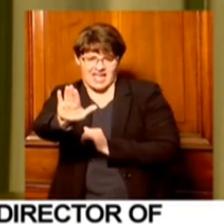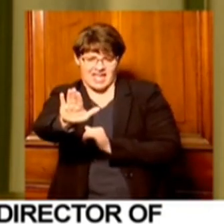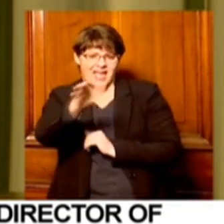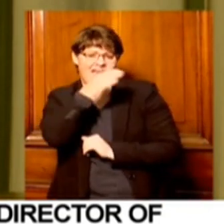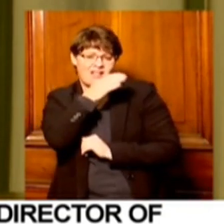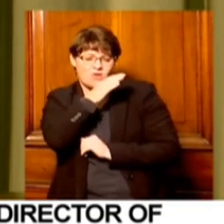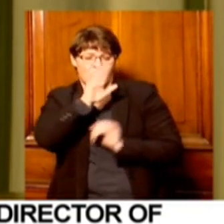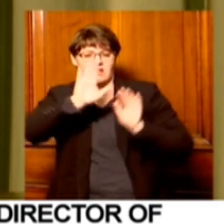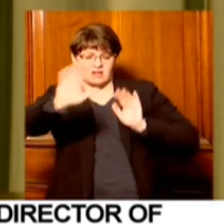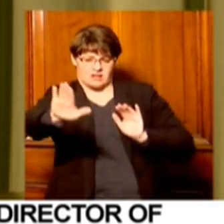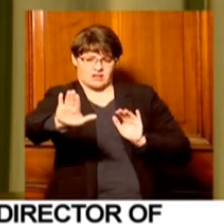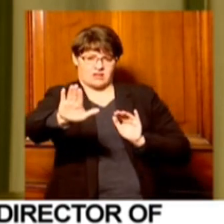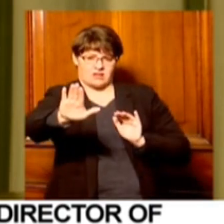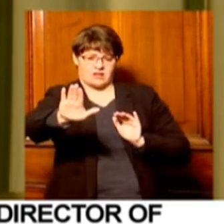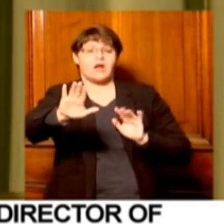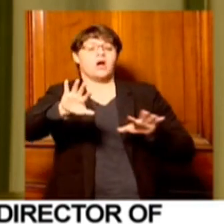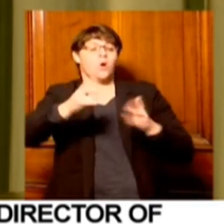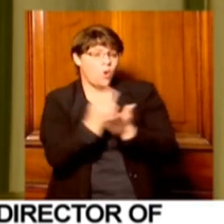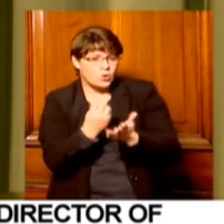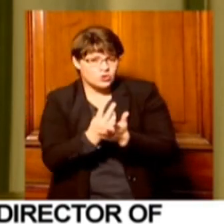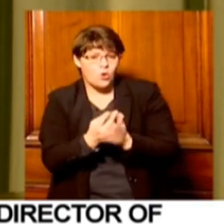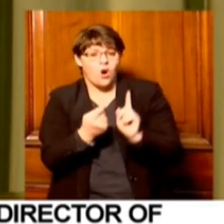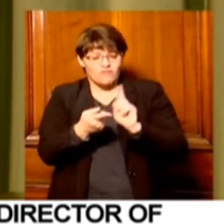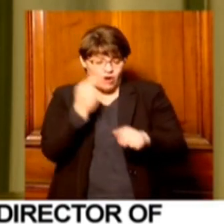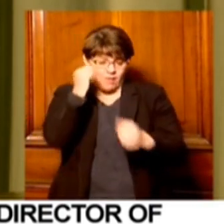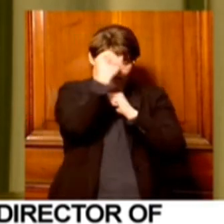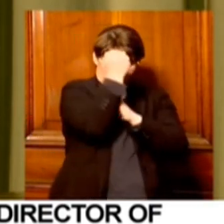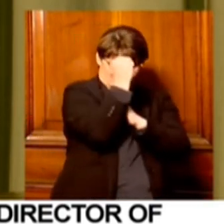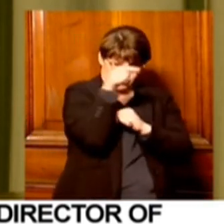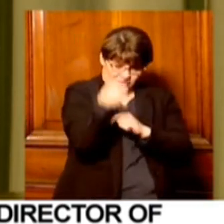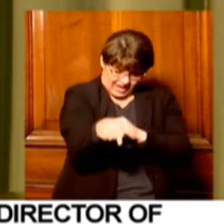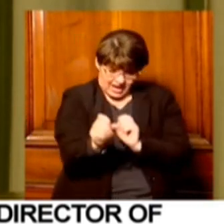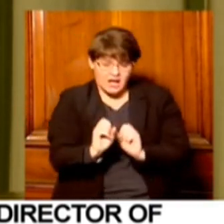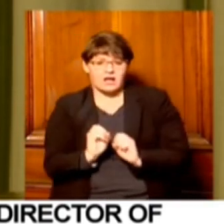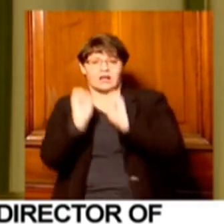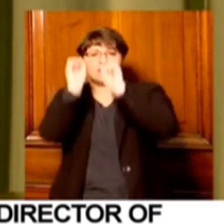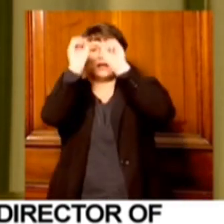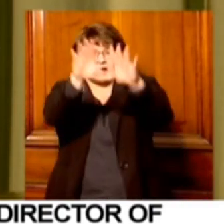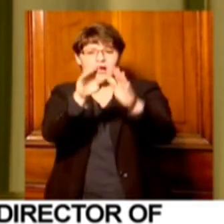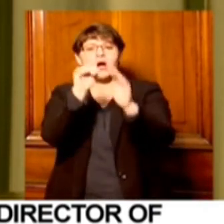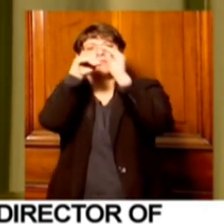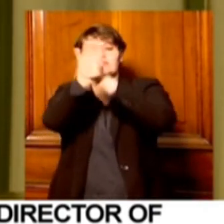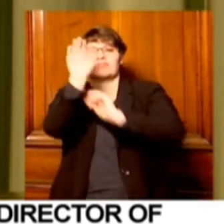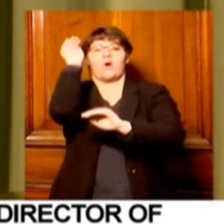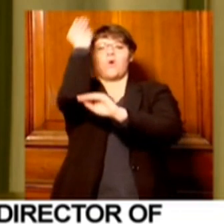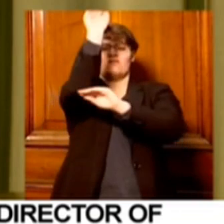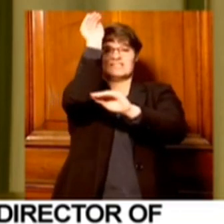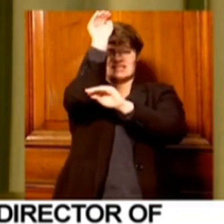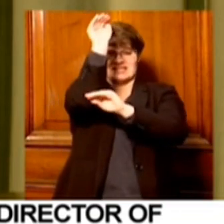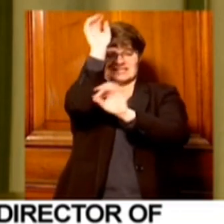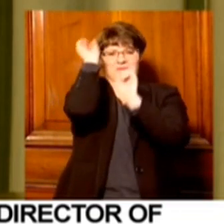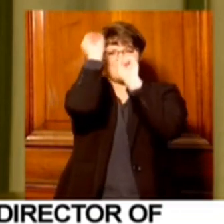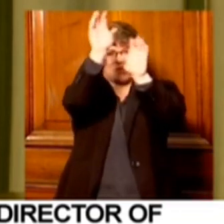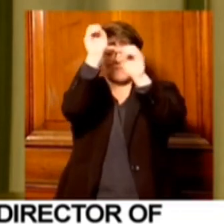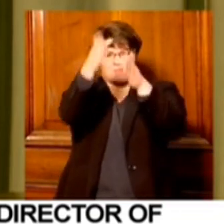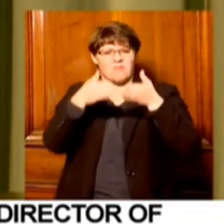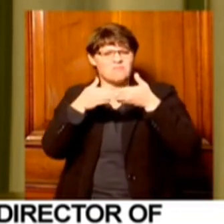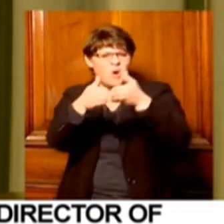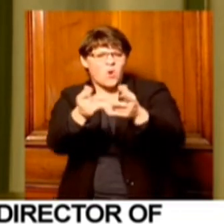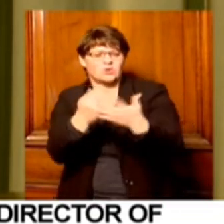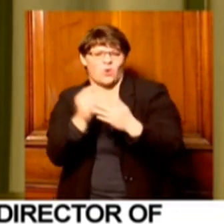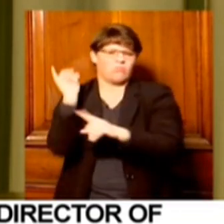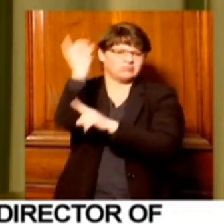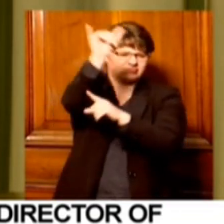as well as transportation from manufacturing facilities to exit port for